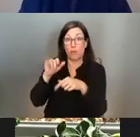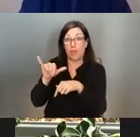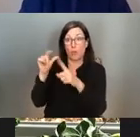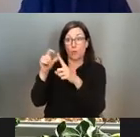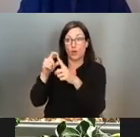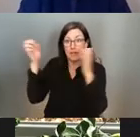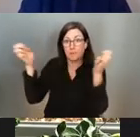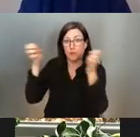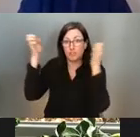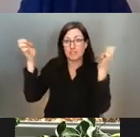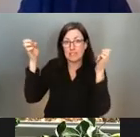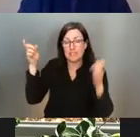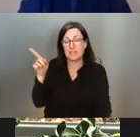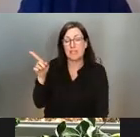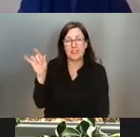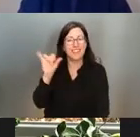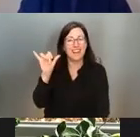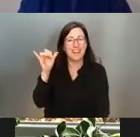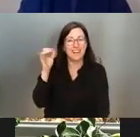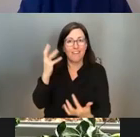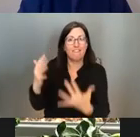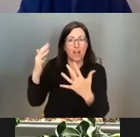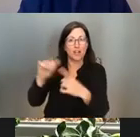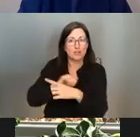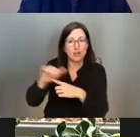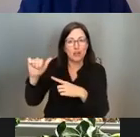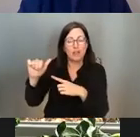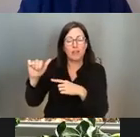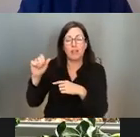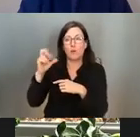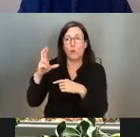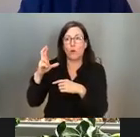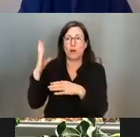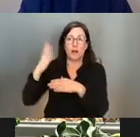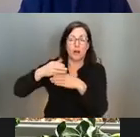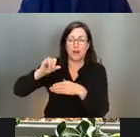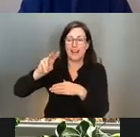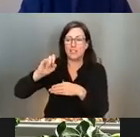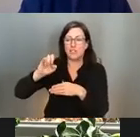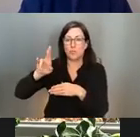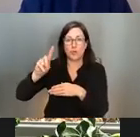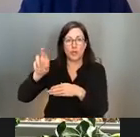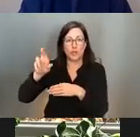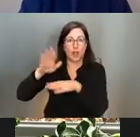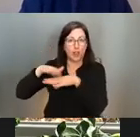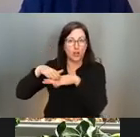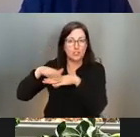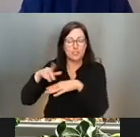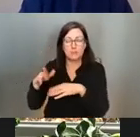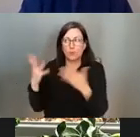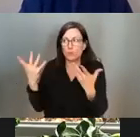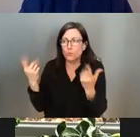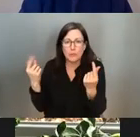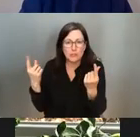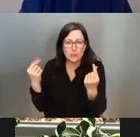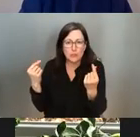such as fire drill or intruder alert. Those are 2 things that come to mind. What do we do?